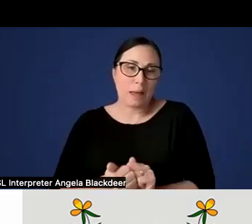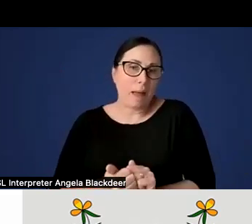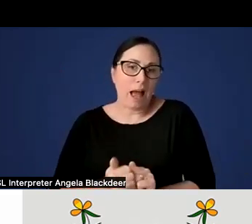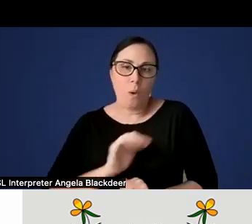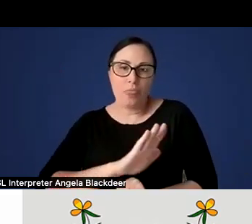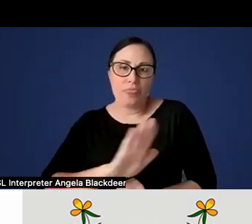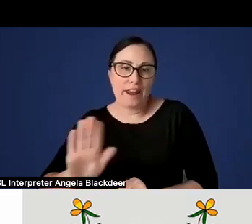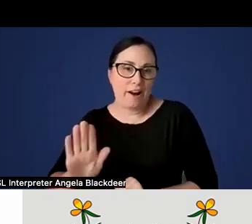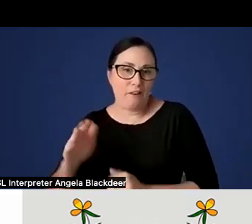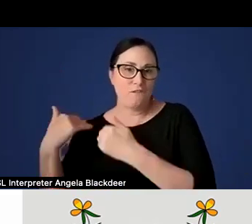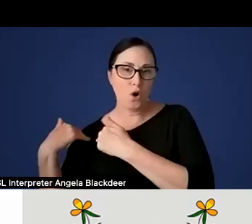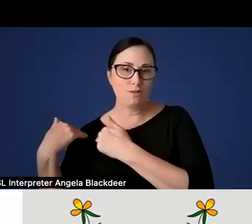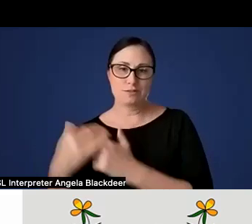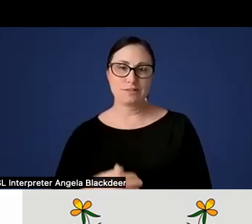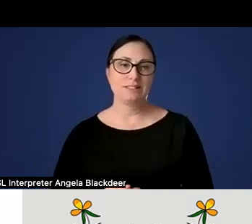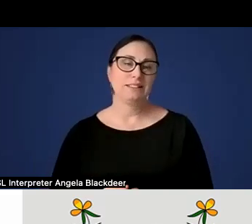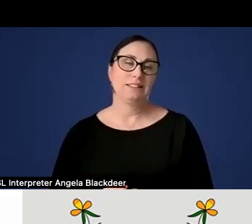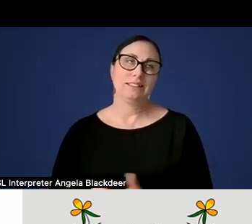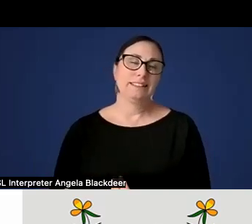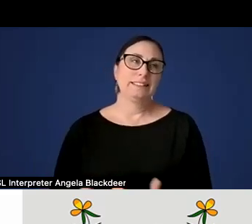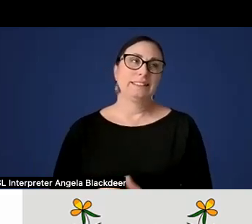all responsible for,